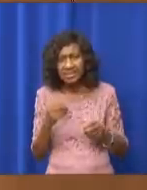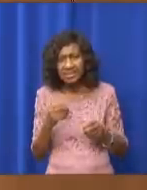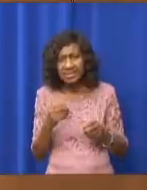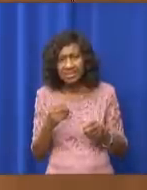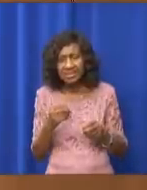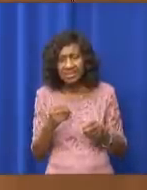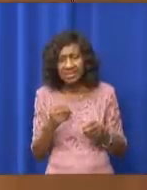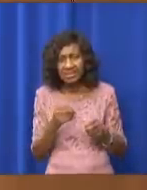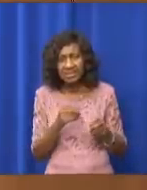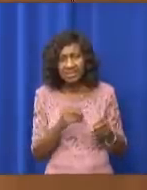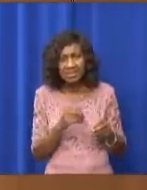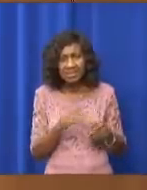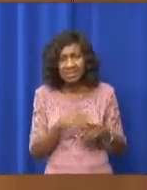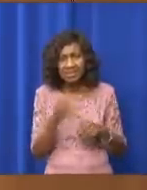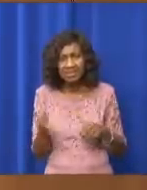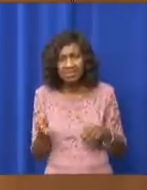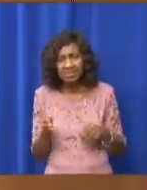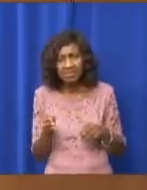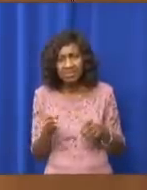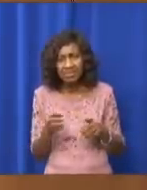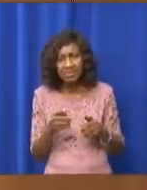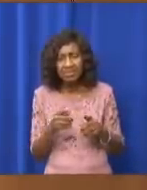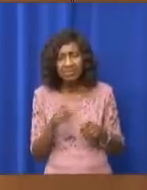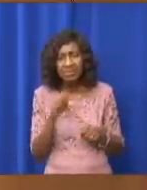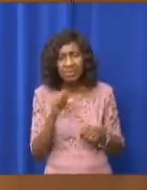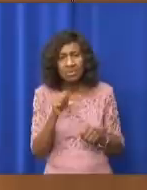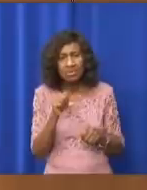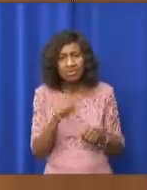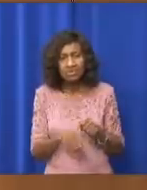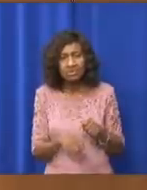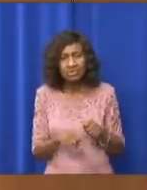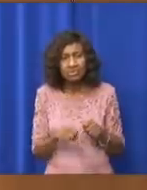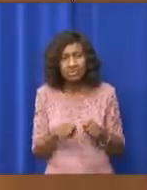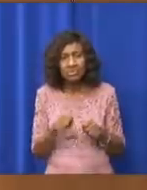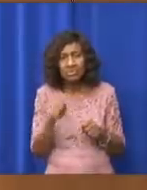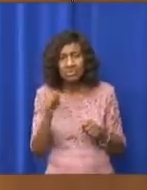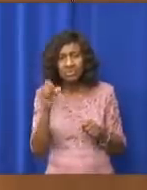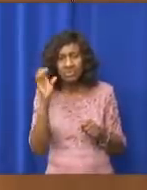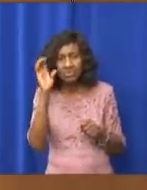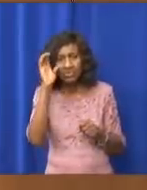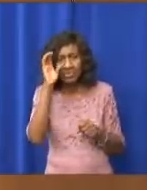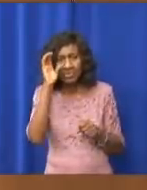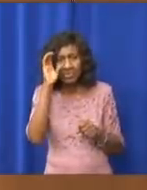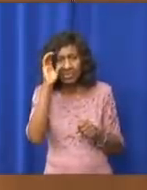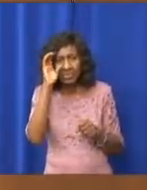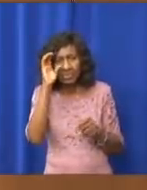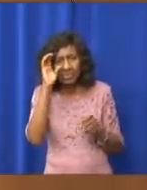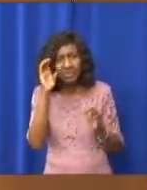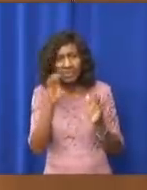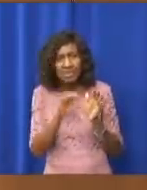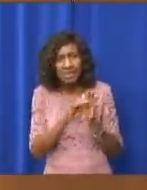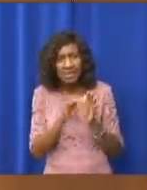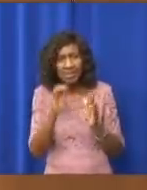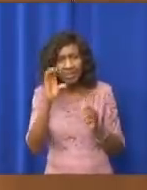visit in the bank in order that the bank's cameras can pick up their faces, which I wouldn't have thought, I don't think is acceptable under